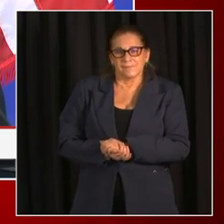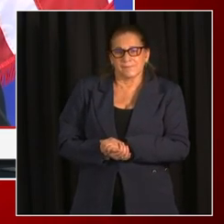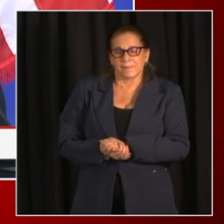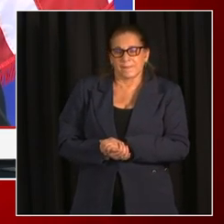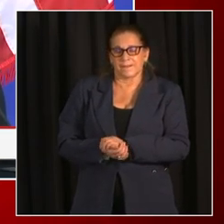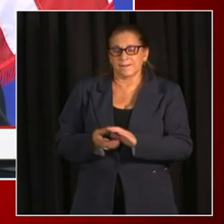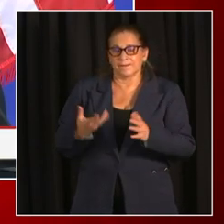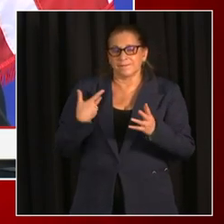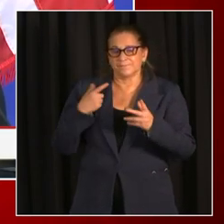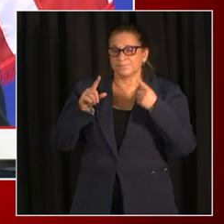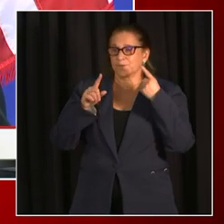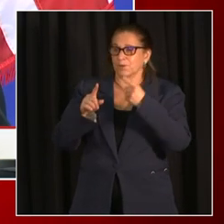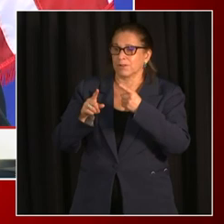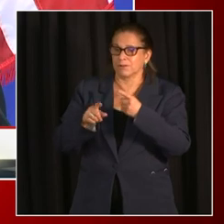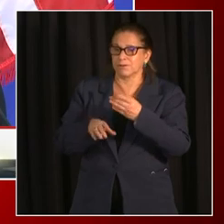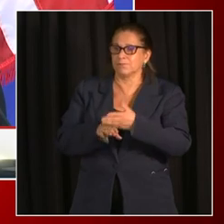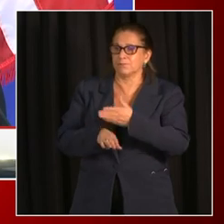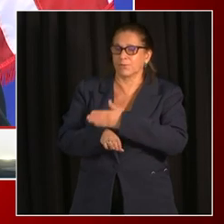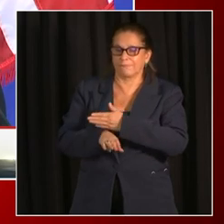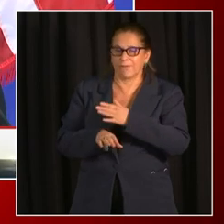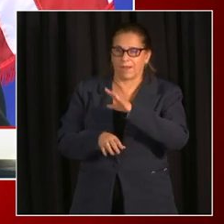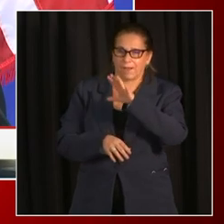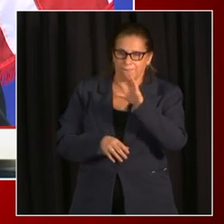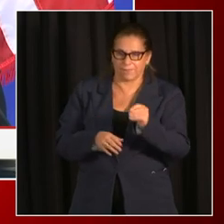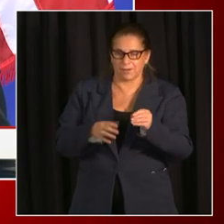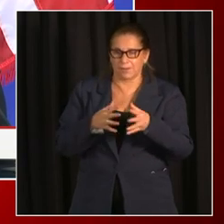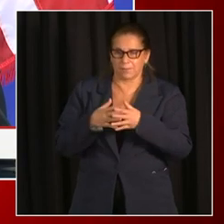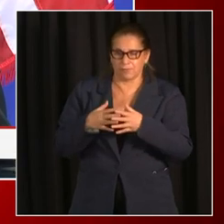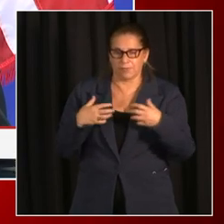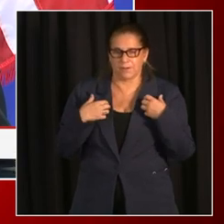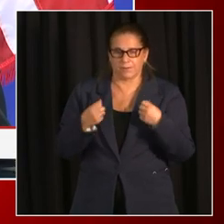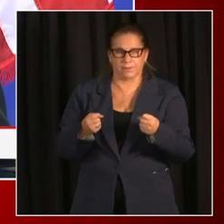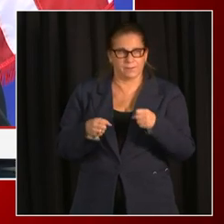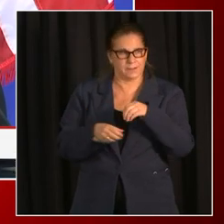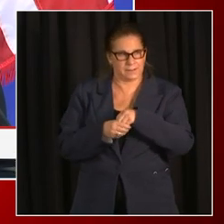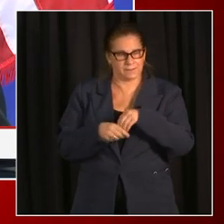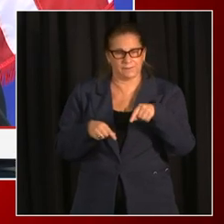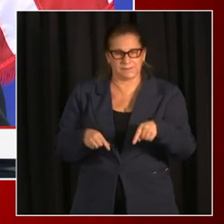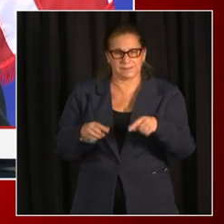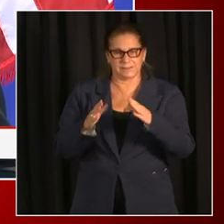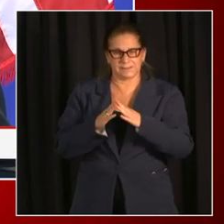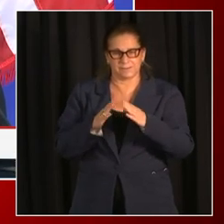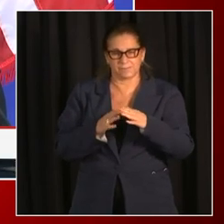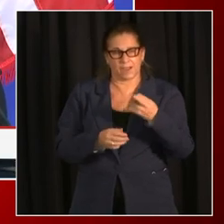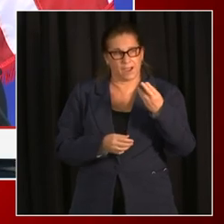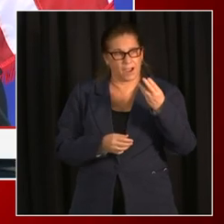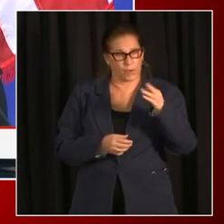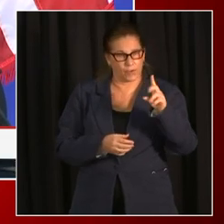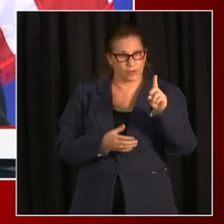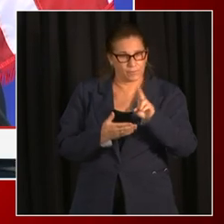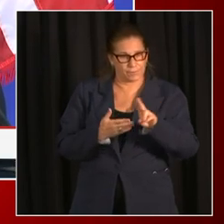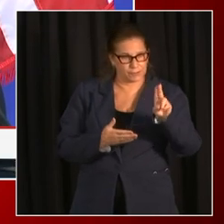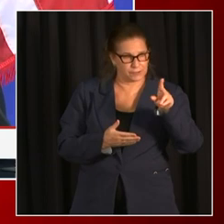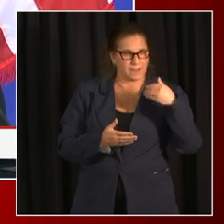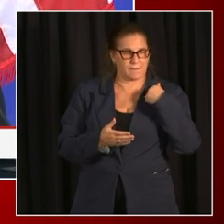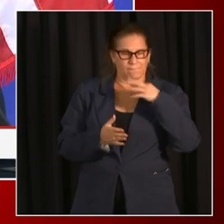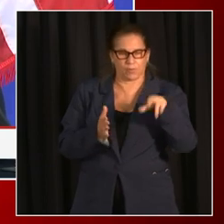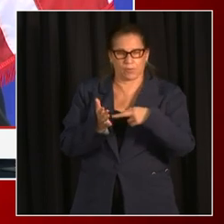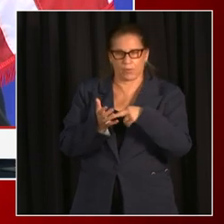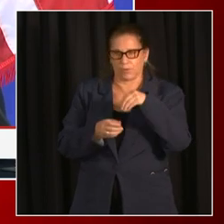can improve African American health in our city and ensure Howard University's hospital's role in doing